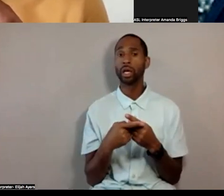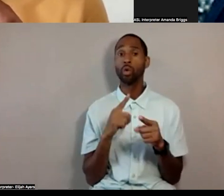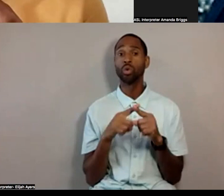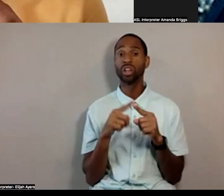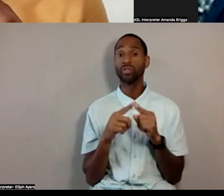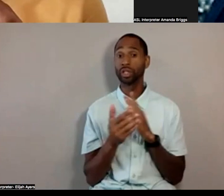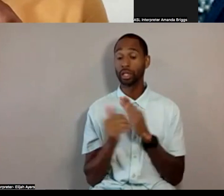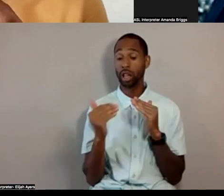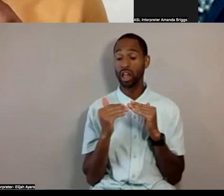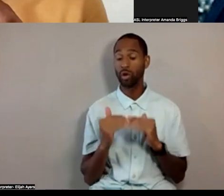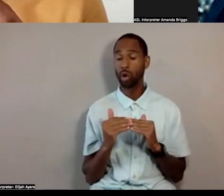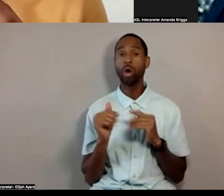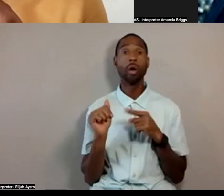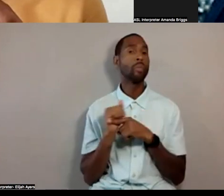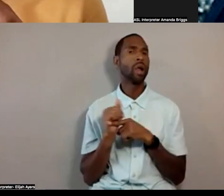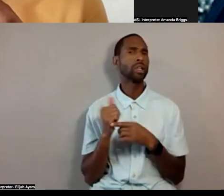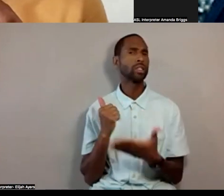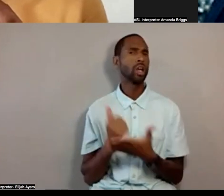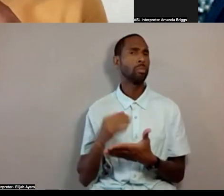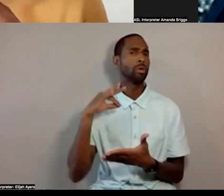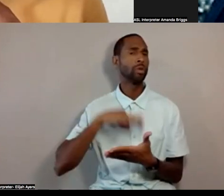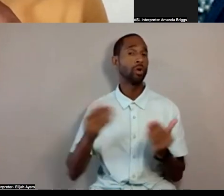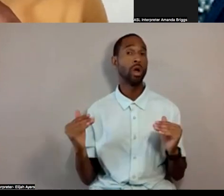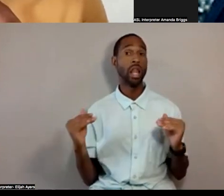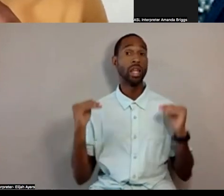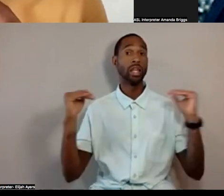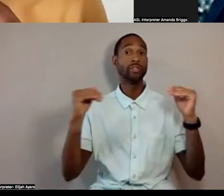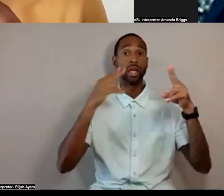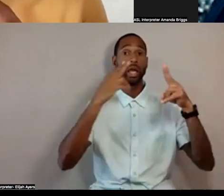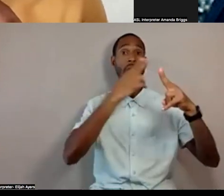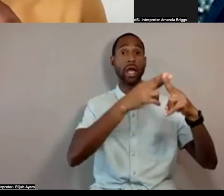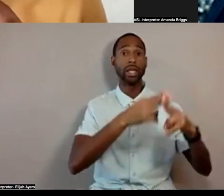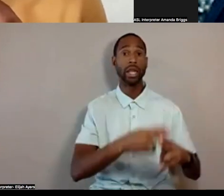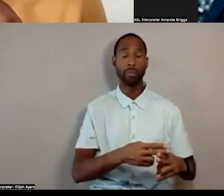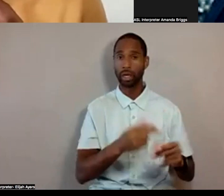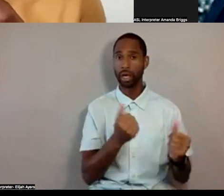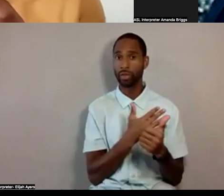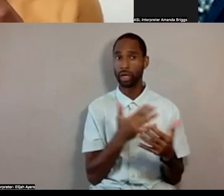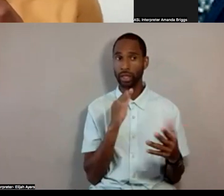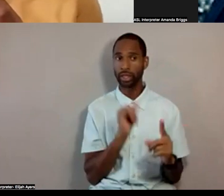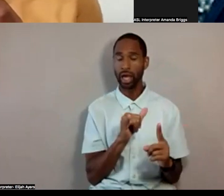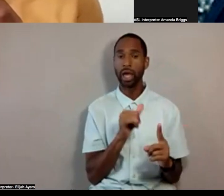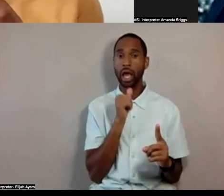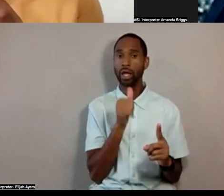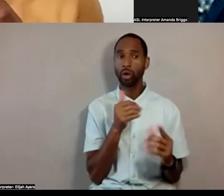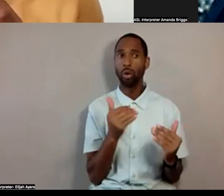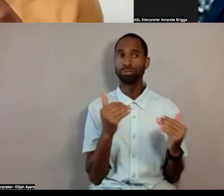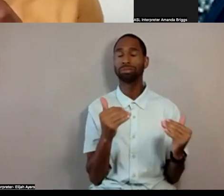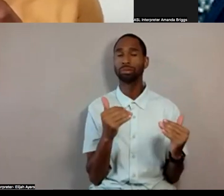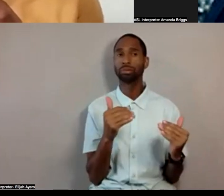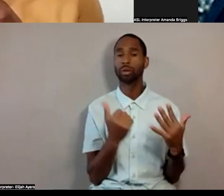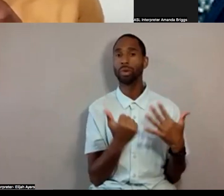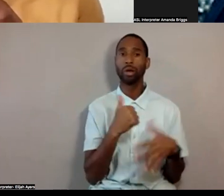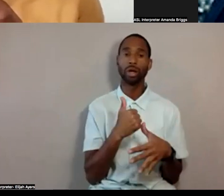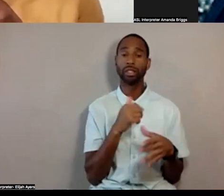what practices do you find helpful for lifting and naming those dynamics in ways that don't hierarchize those dynamics? How